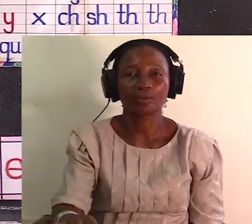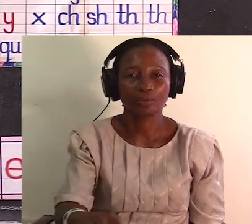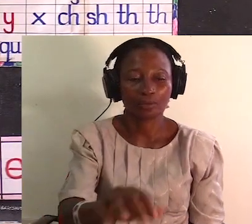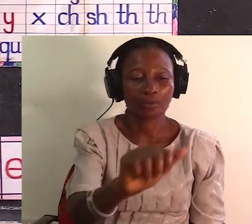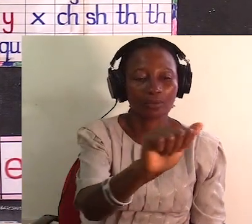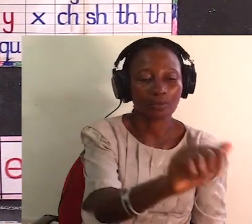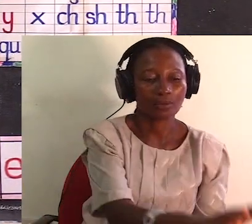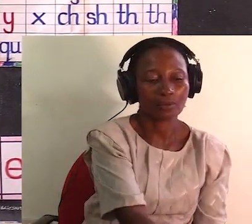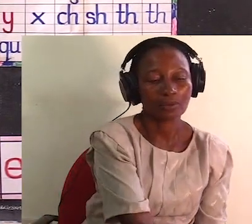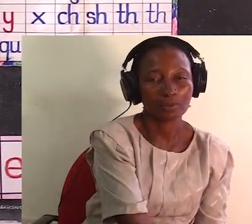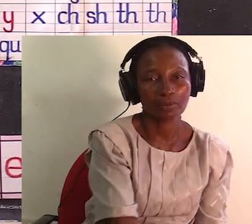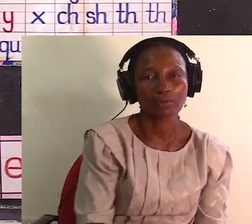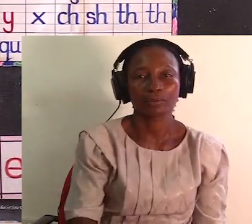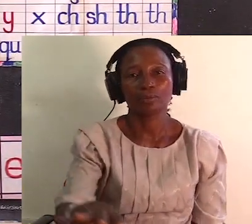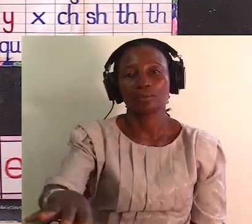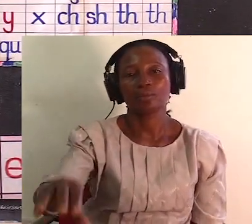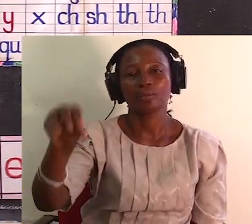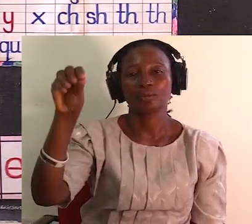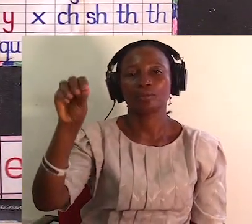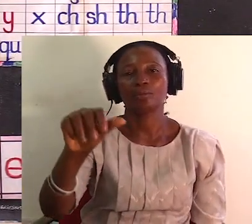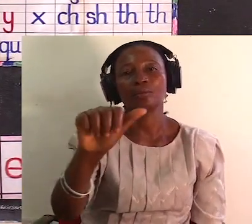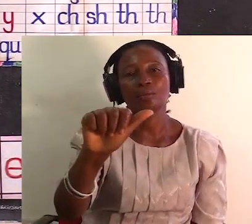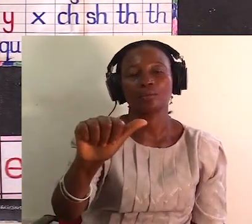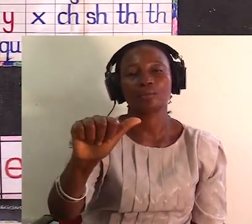Take A,